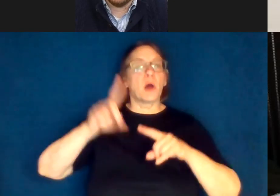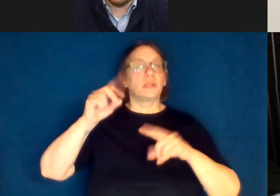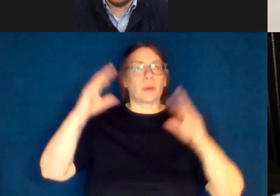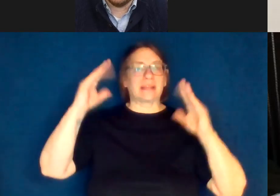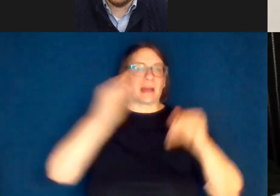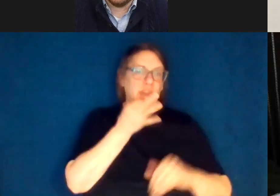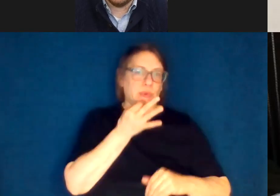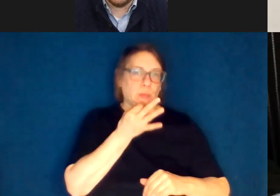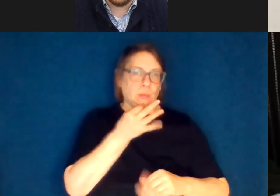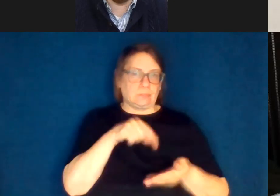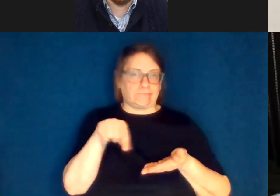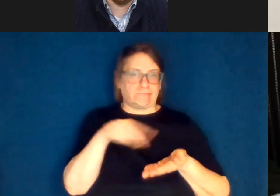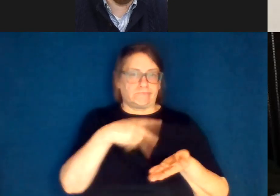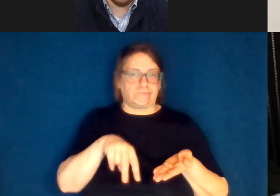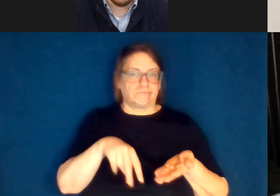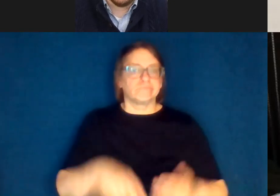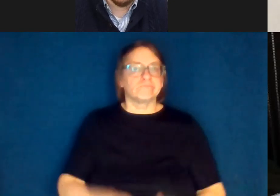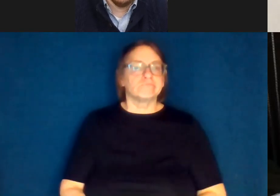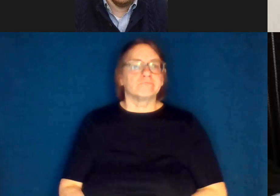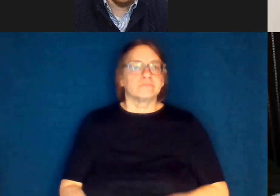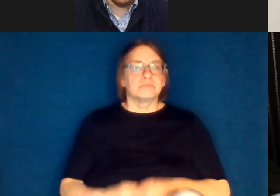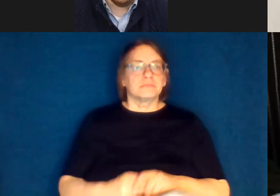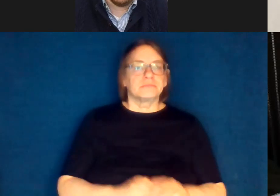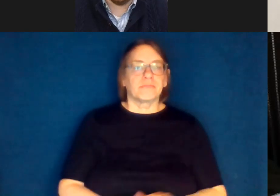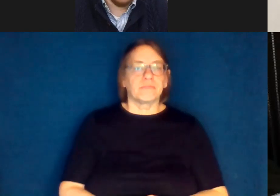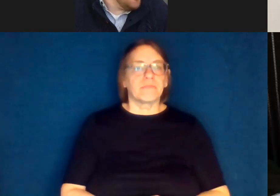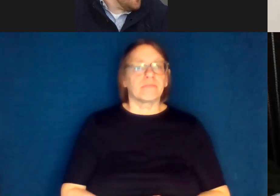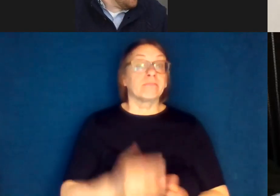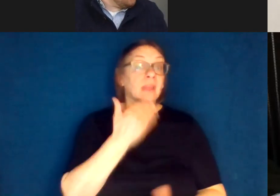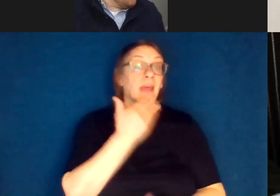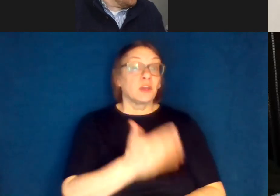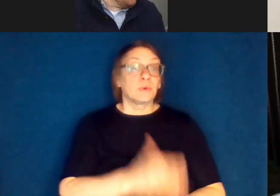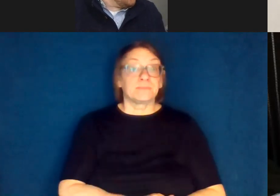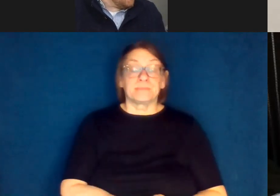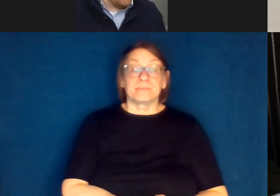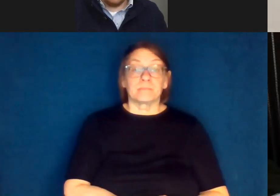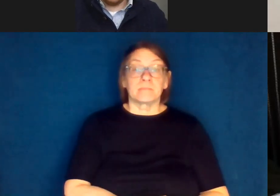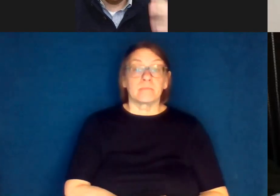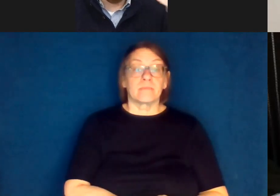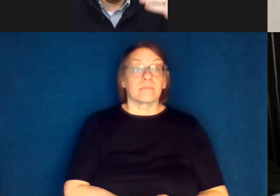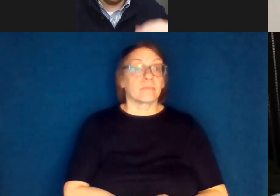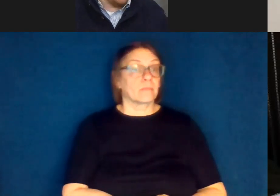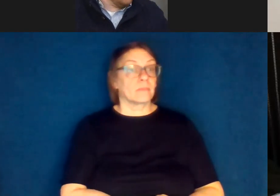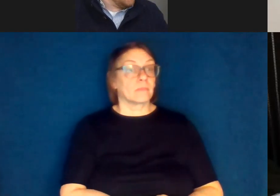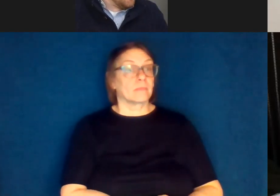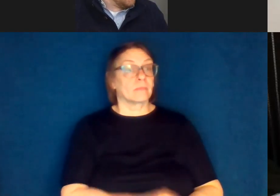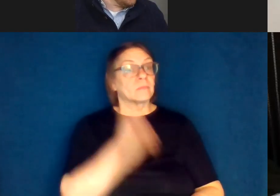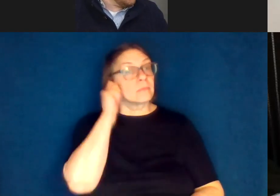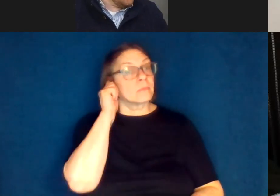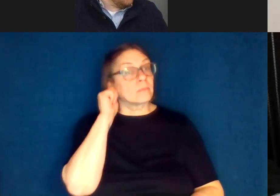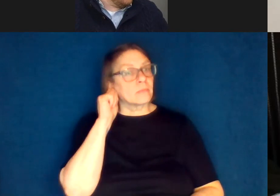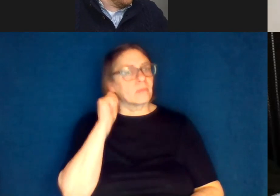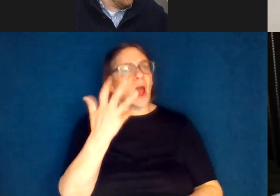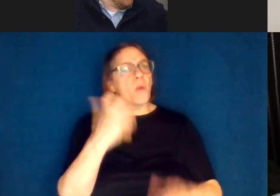it shortly. Okay. All right. Thank you. And I wanted to